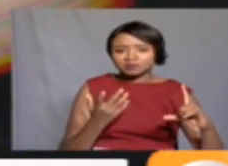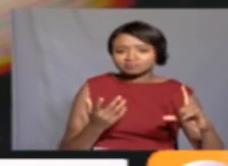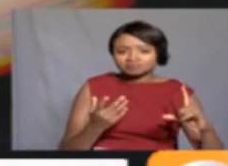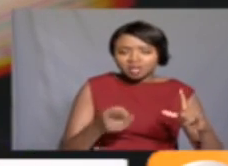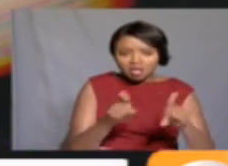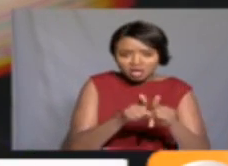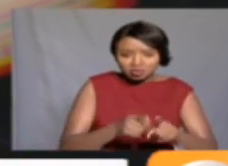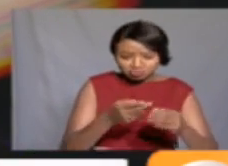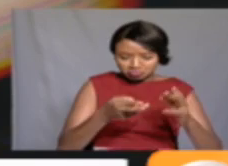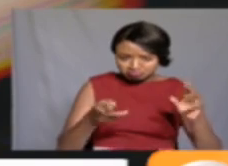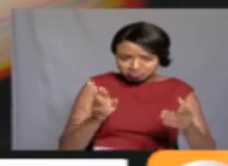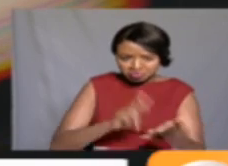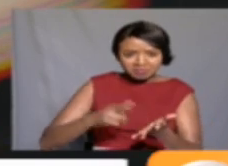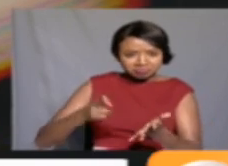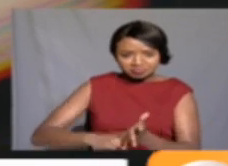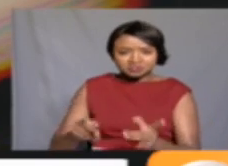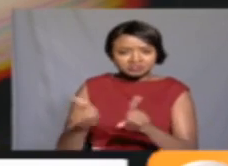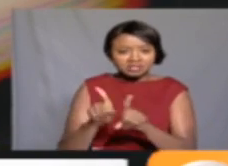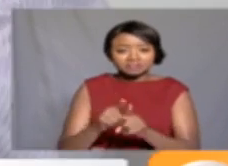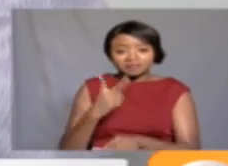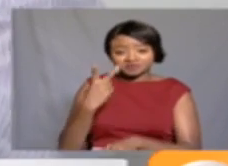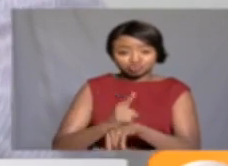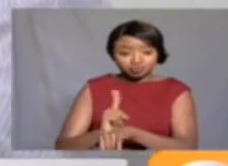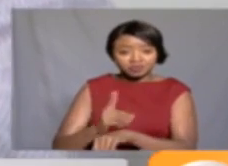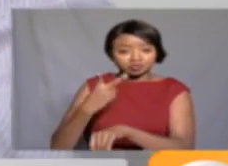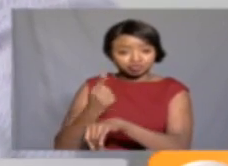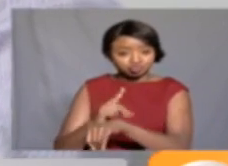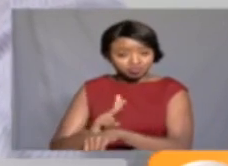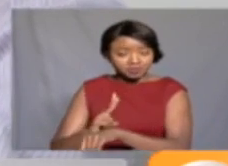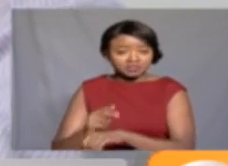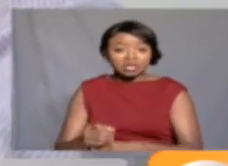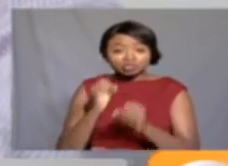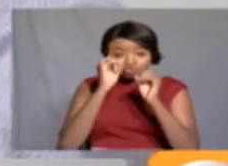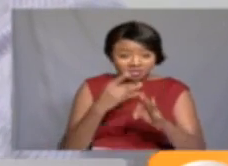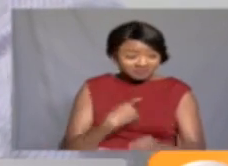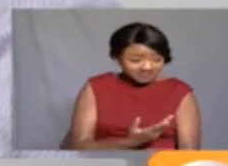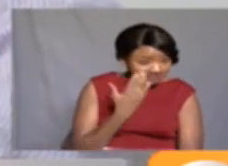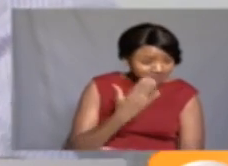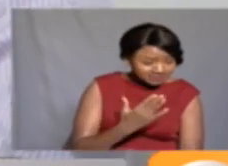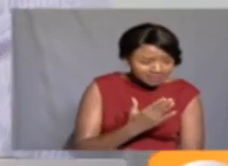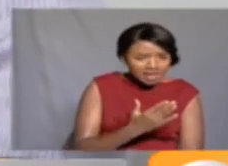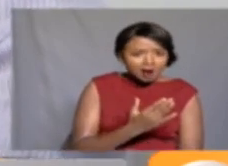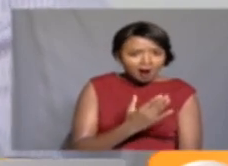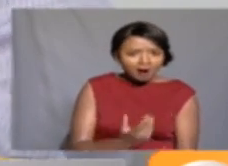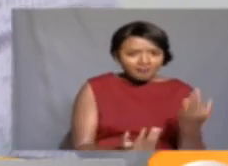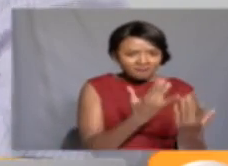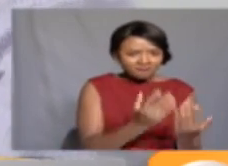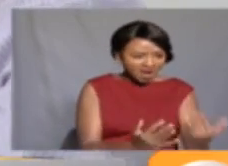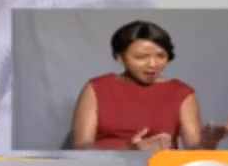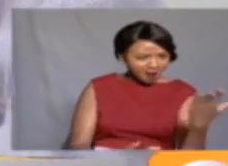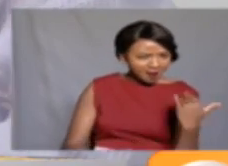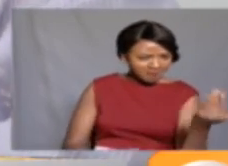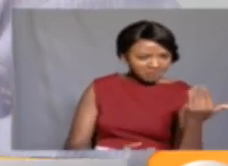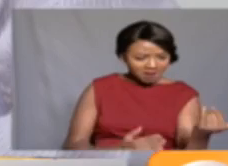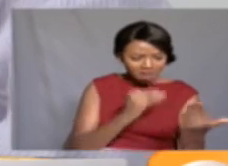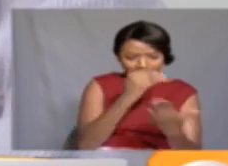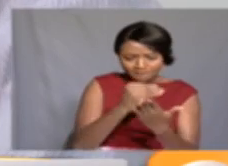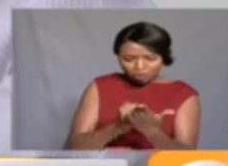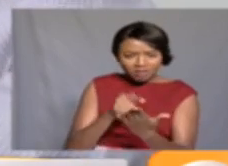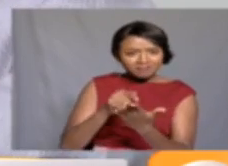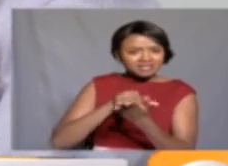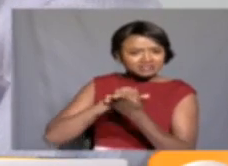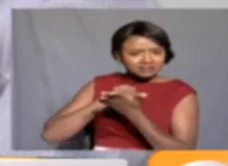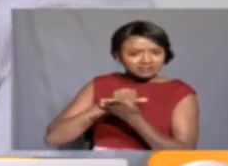repeats the same procedure after every 2 minutes. If any fire is detected, then the program goes ahead